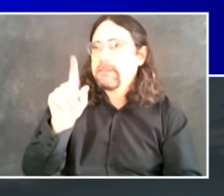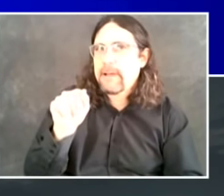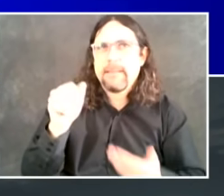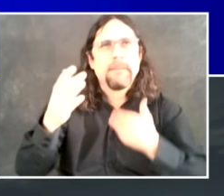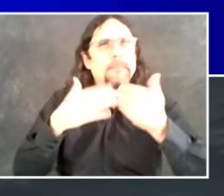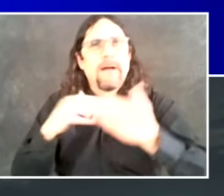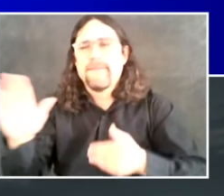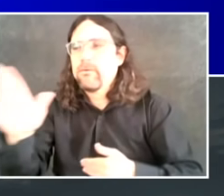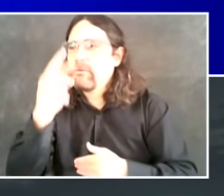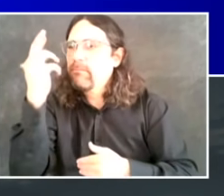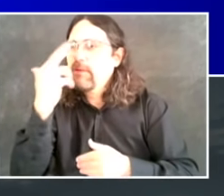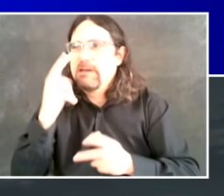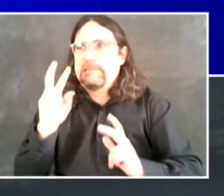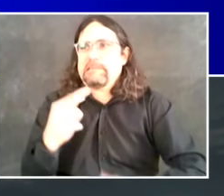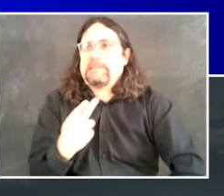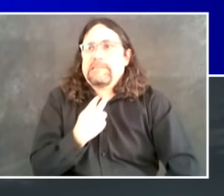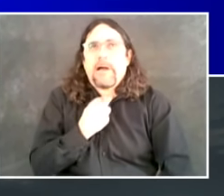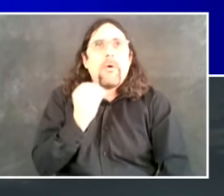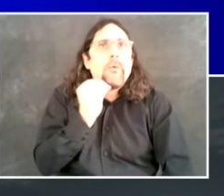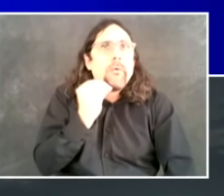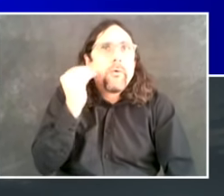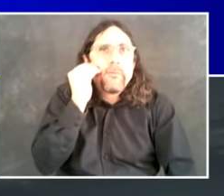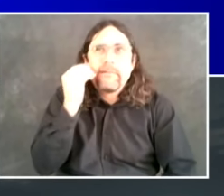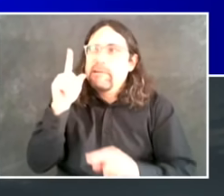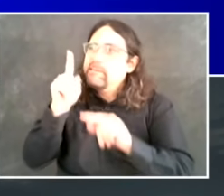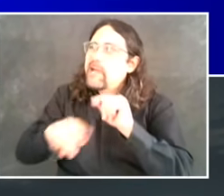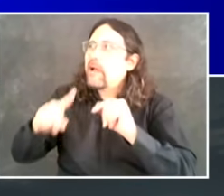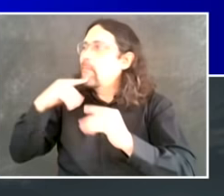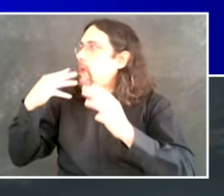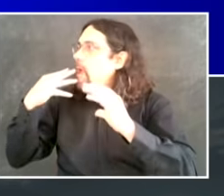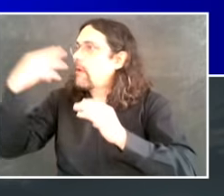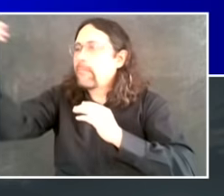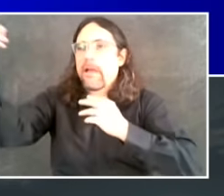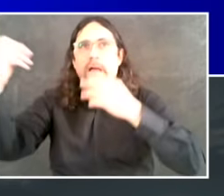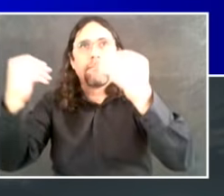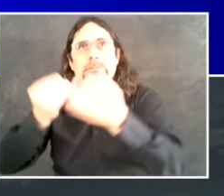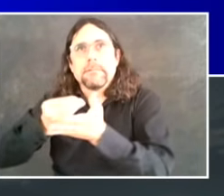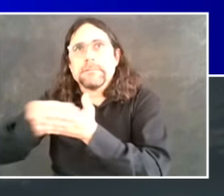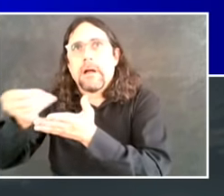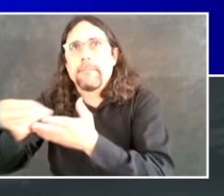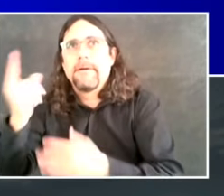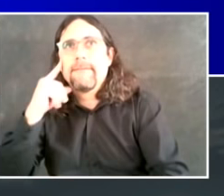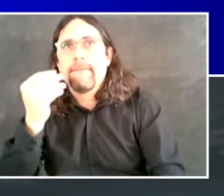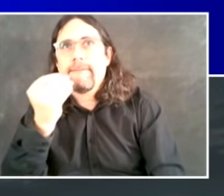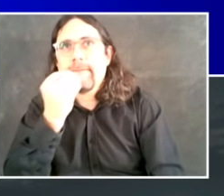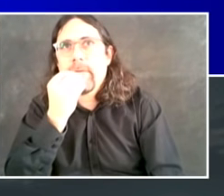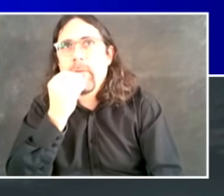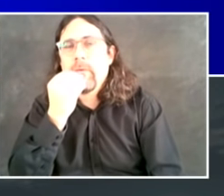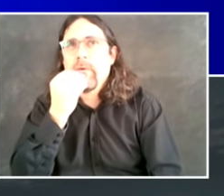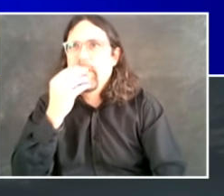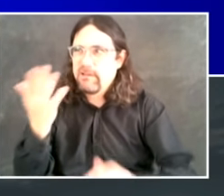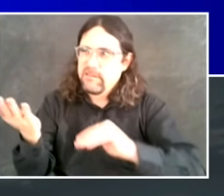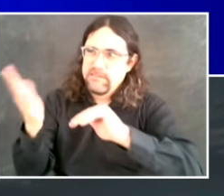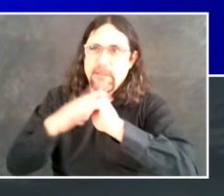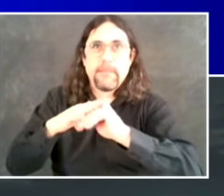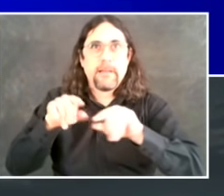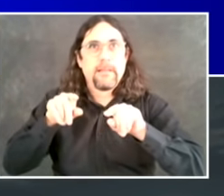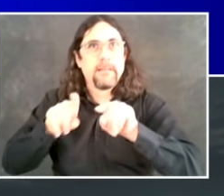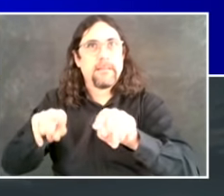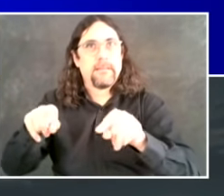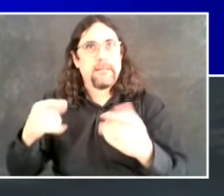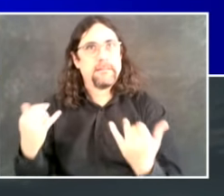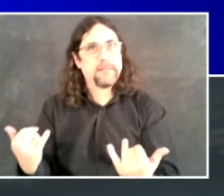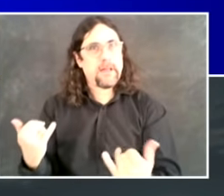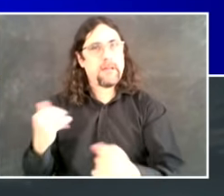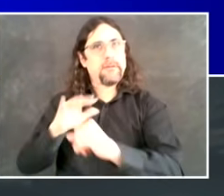can't get out, can't get to food, particularly in this tough environment. There are a lot of people who used to depend on other people